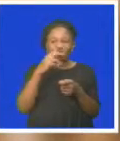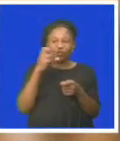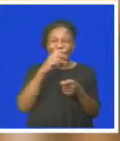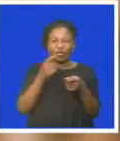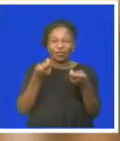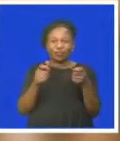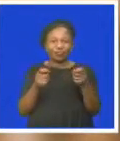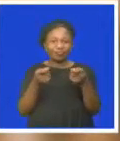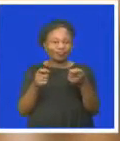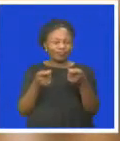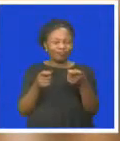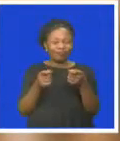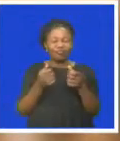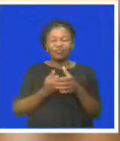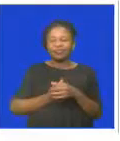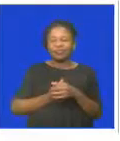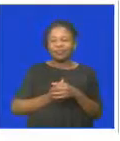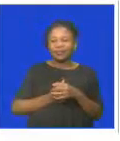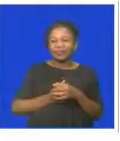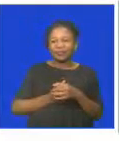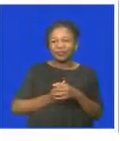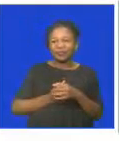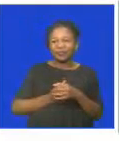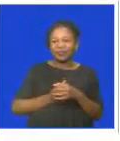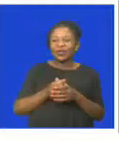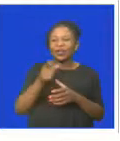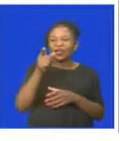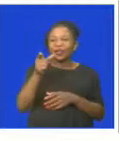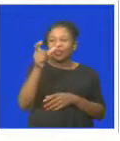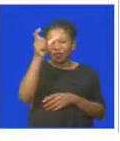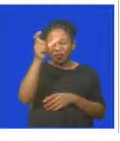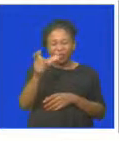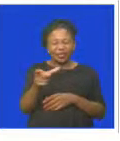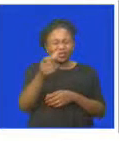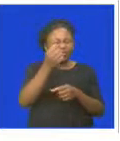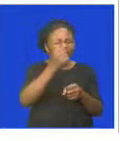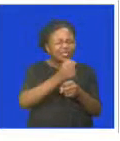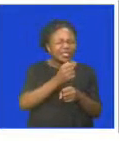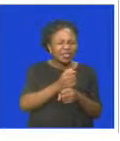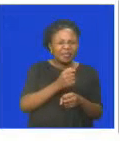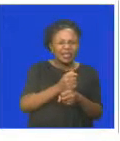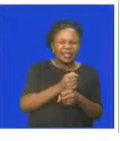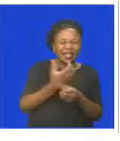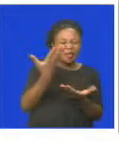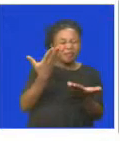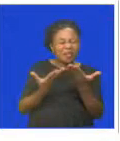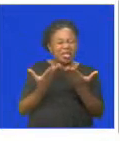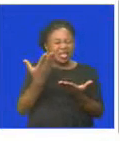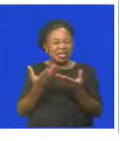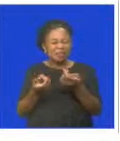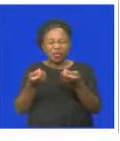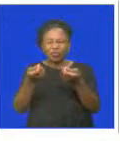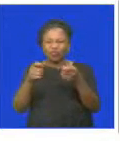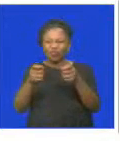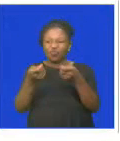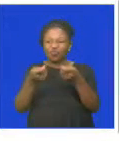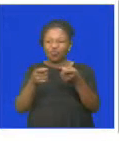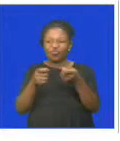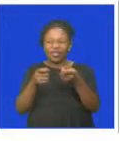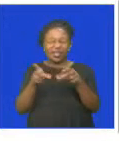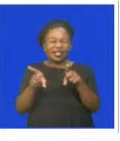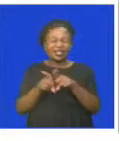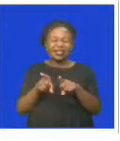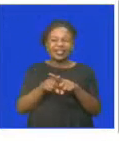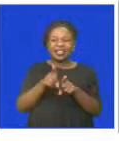A broadcaster works in either a radio or television. A